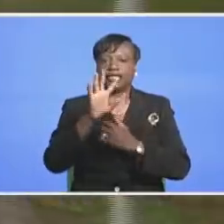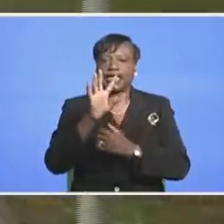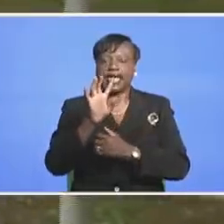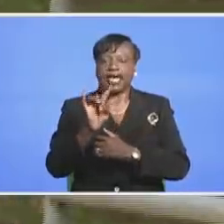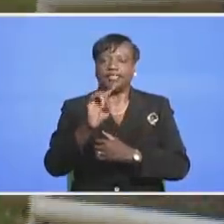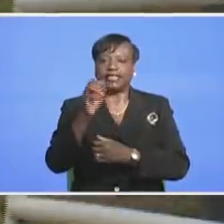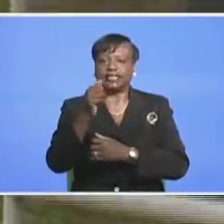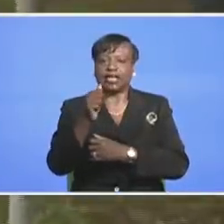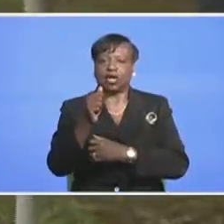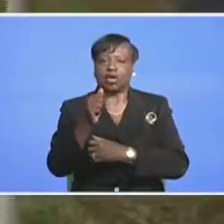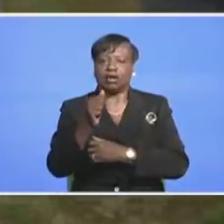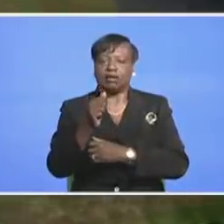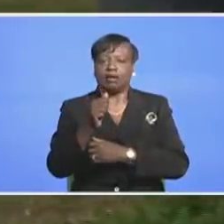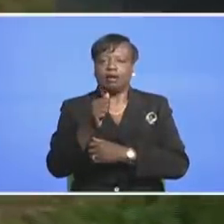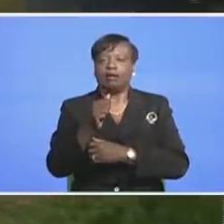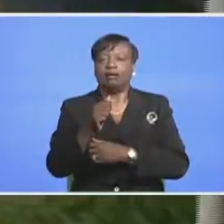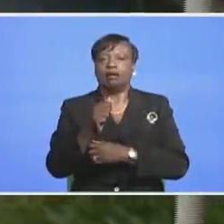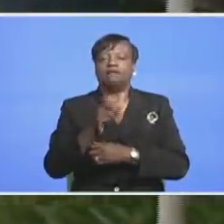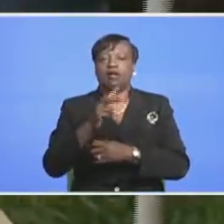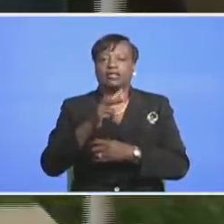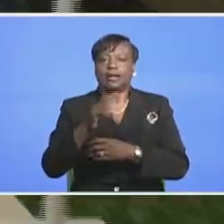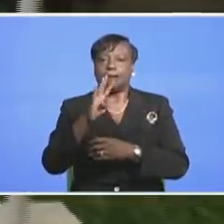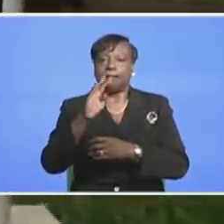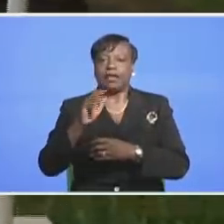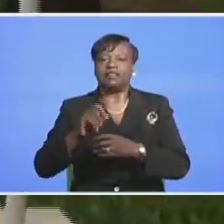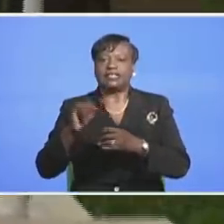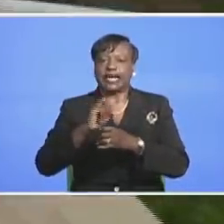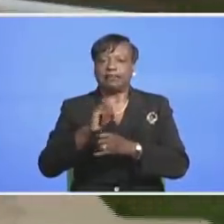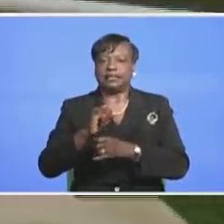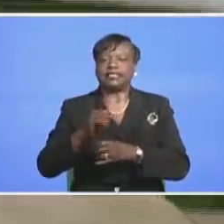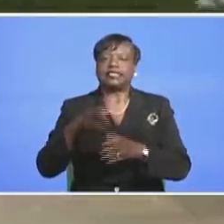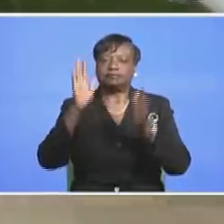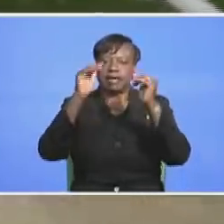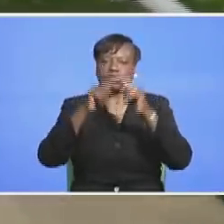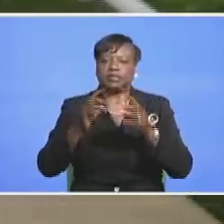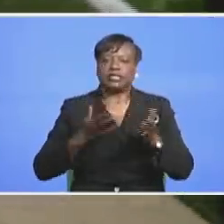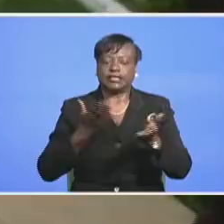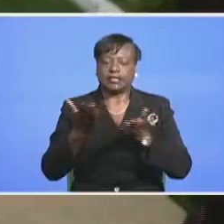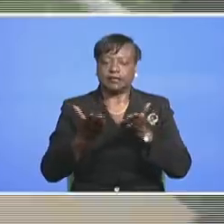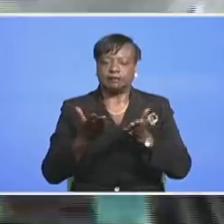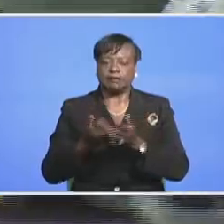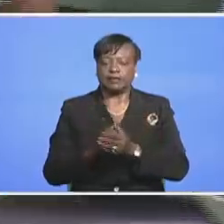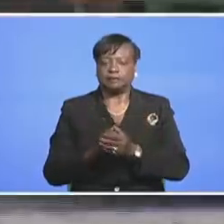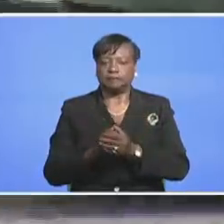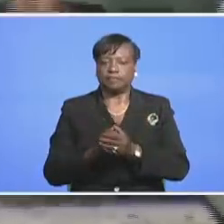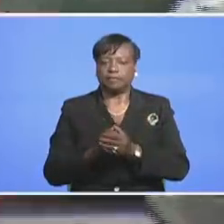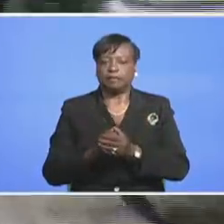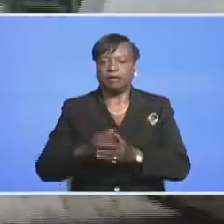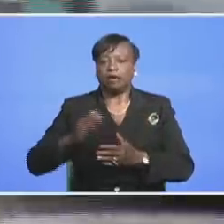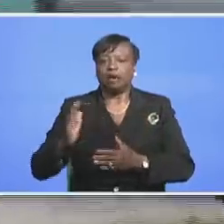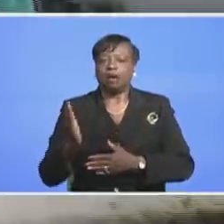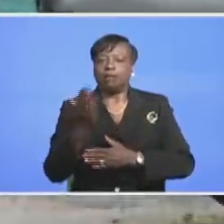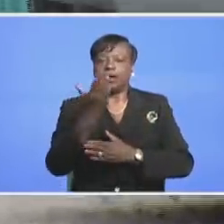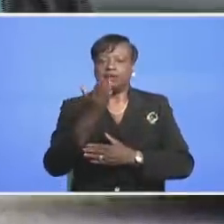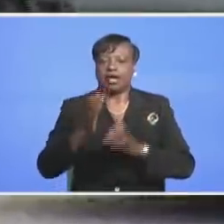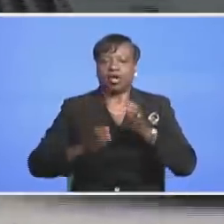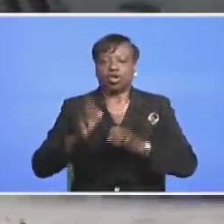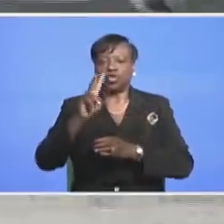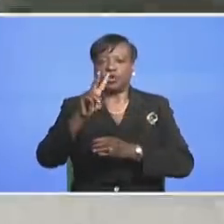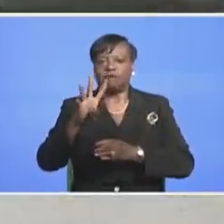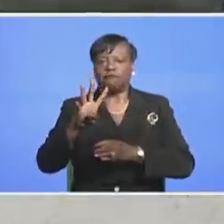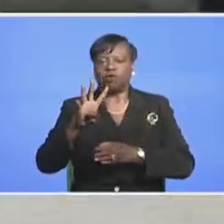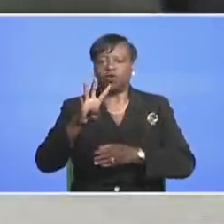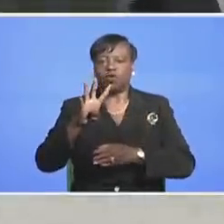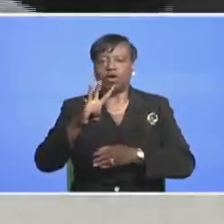10 a.m. At that time, a voluntary bill of indictment is expected to be served. Also appearing in court today,